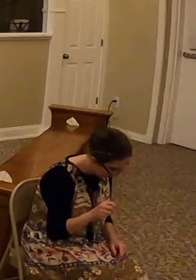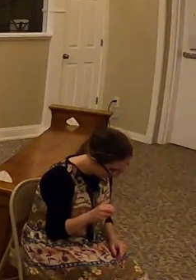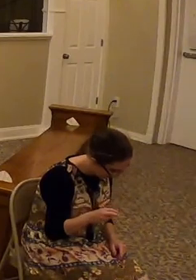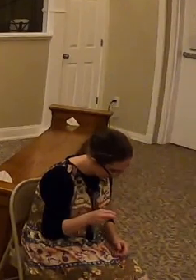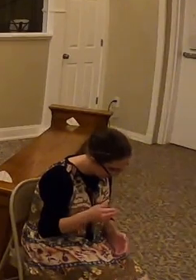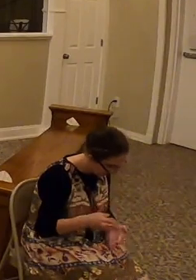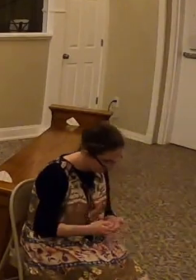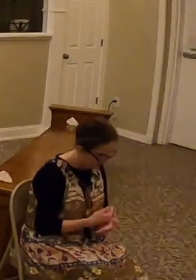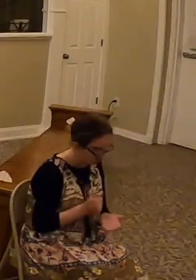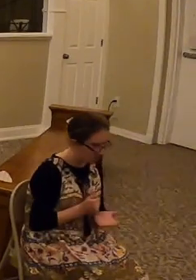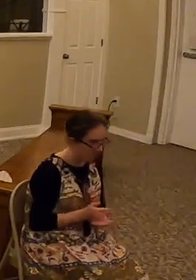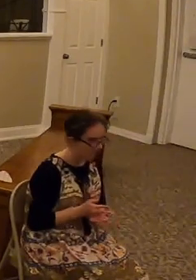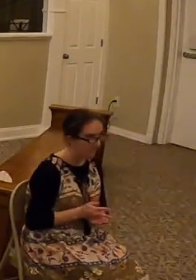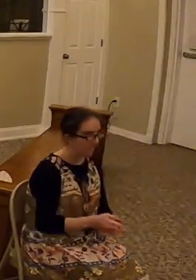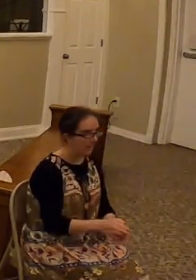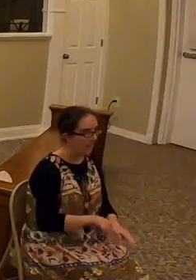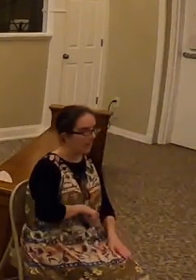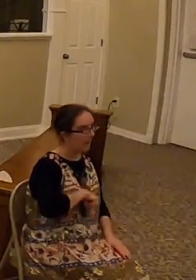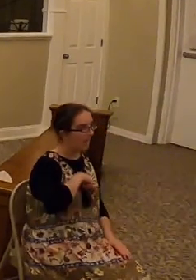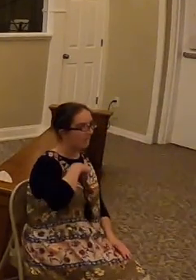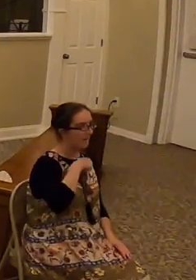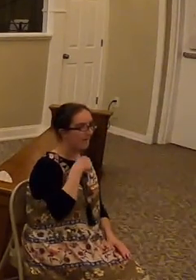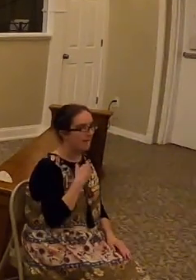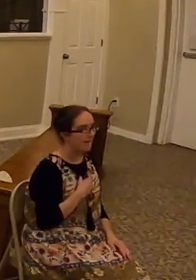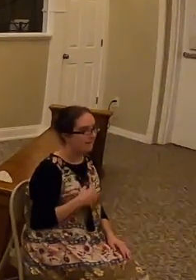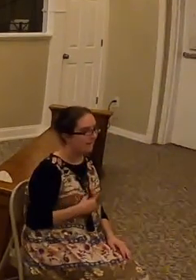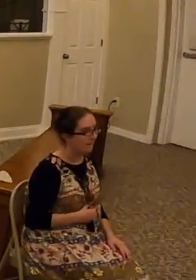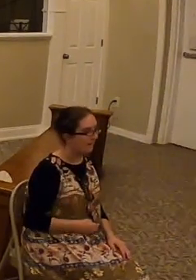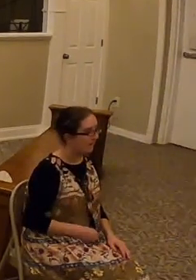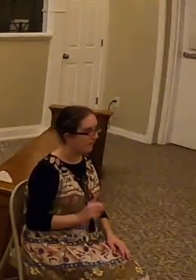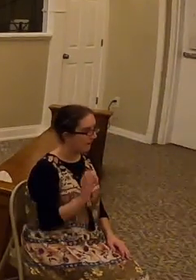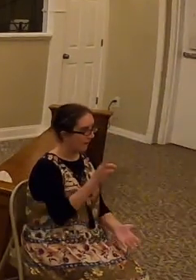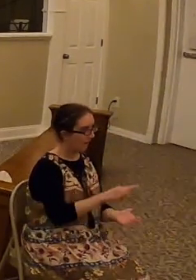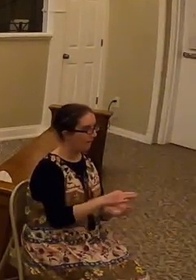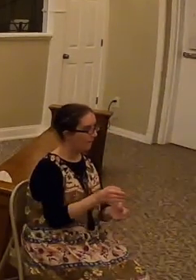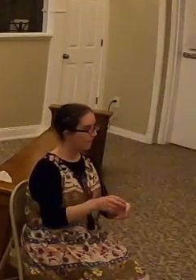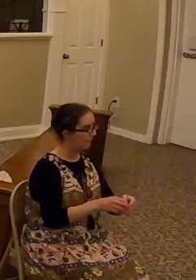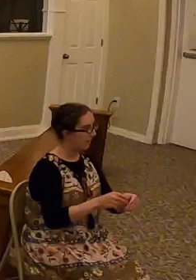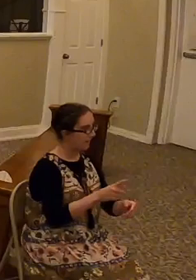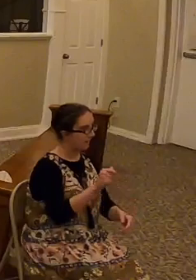new boat, I'm just proud for you. Thank God you got a new boat. Now I'll find a lake to put it in.